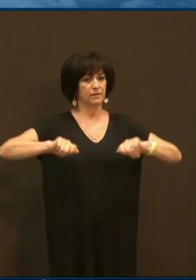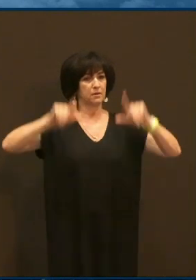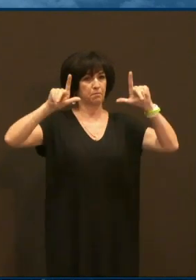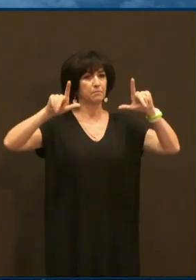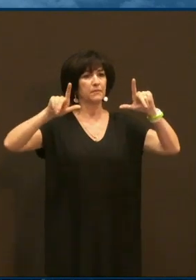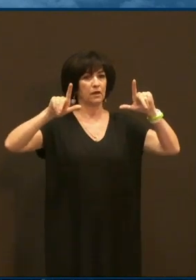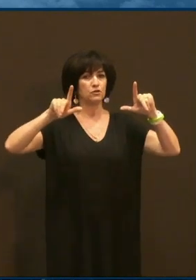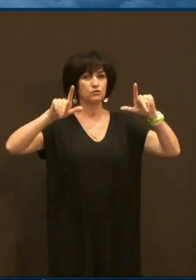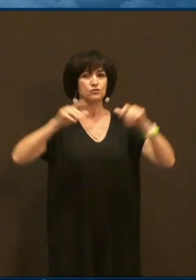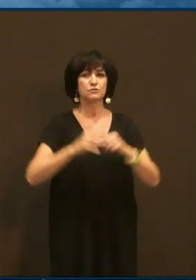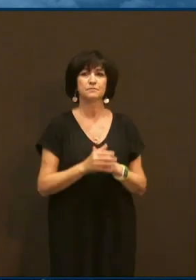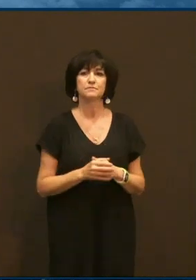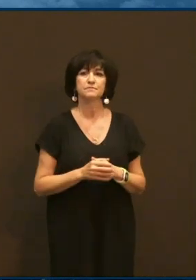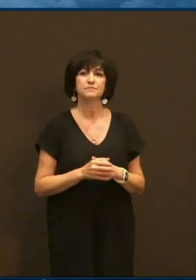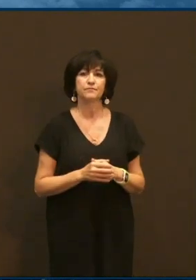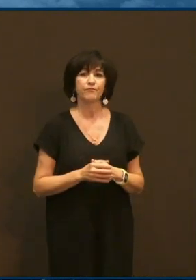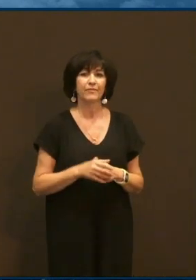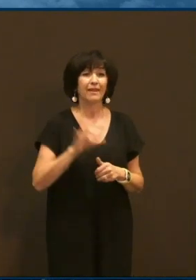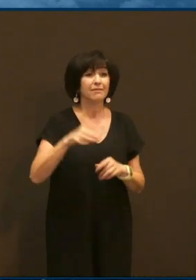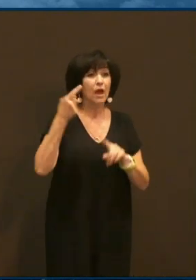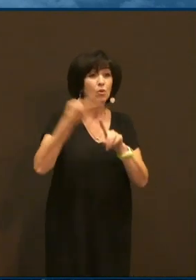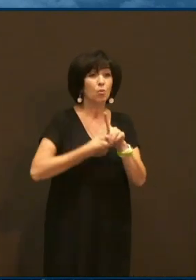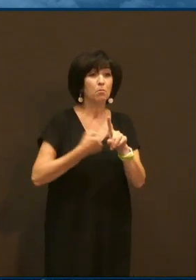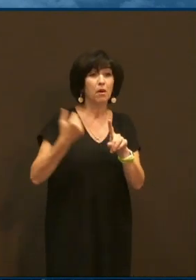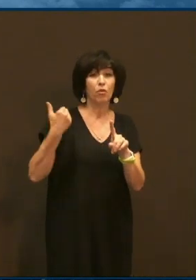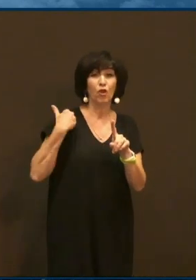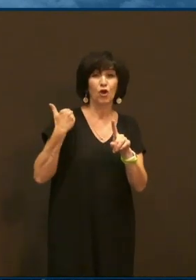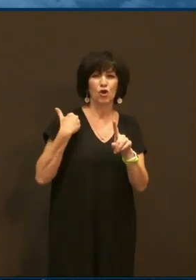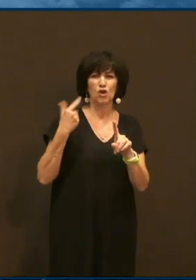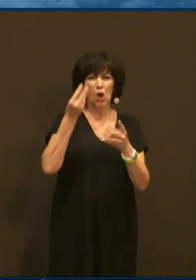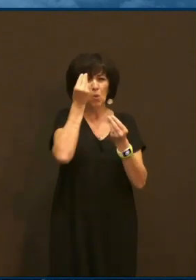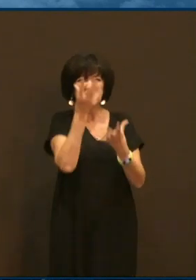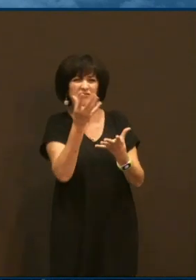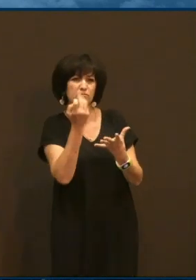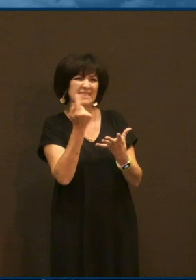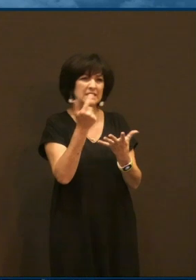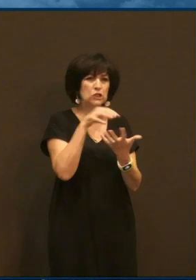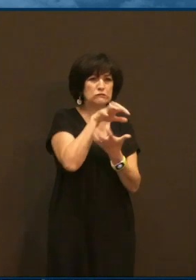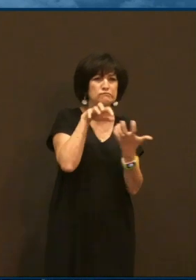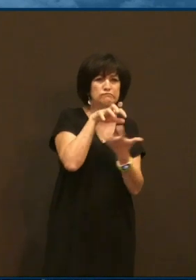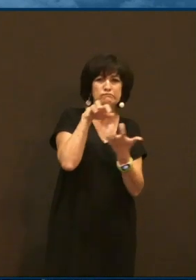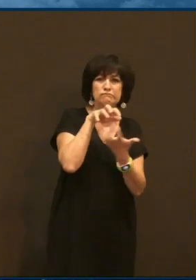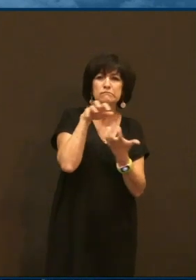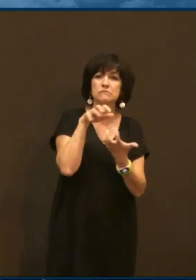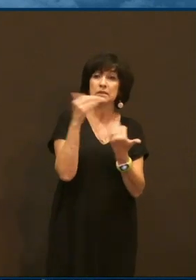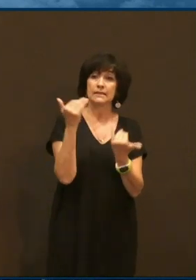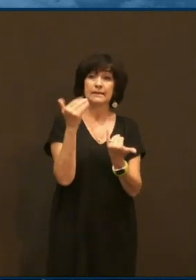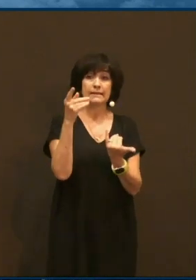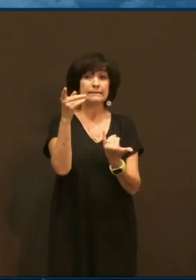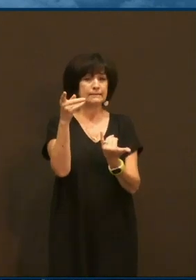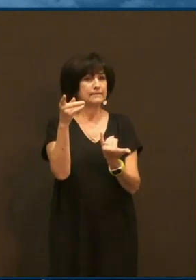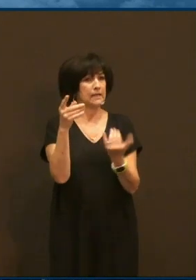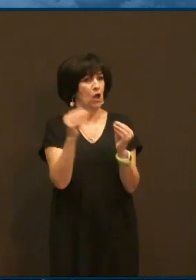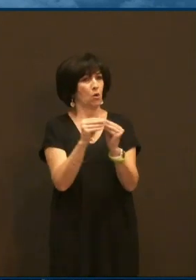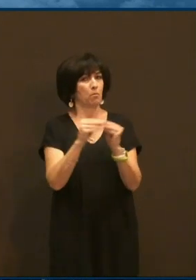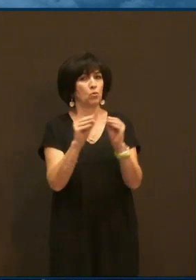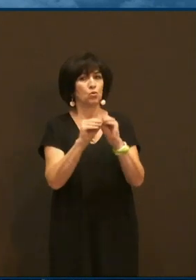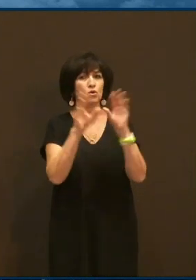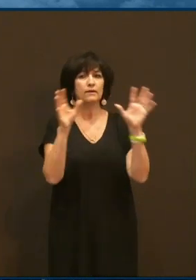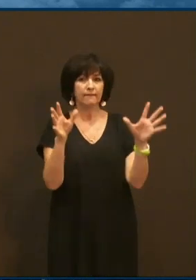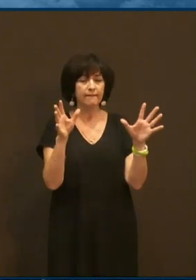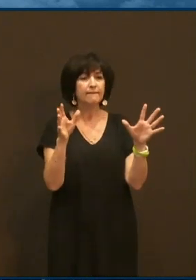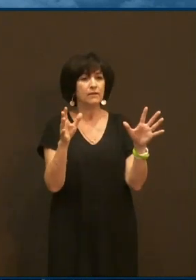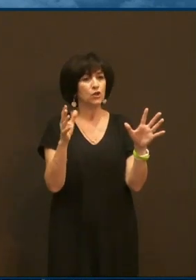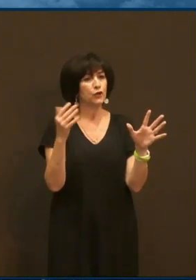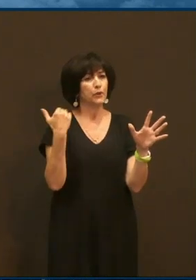very blotchy about a month ago is a little bit more consistent now. Still have some areas that are underrepresented, and we're doing our best to